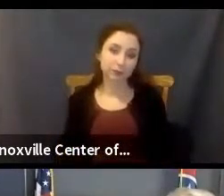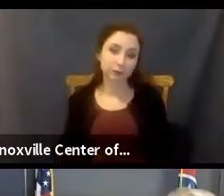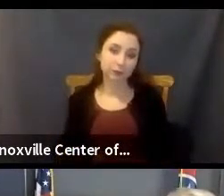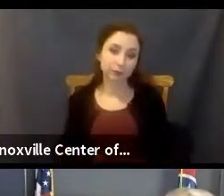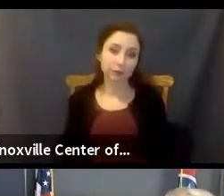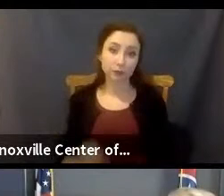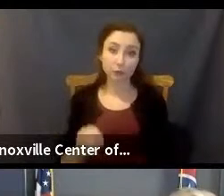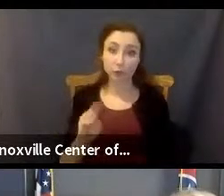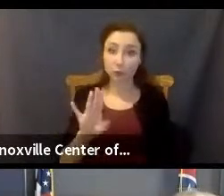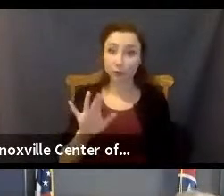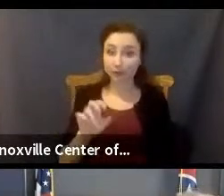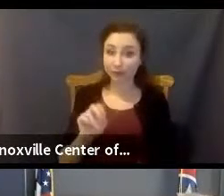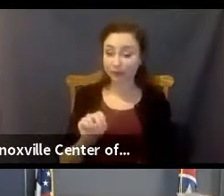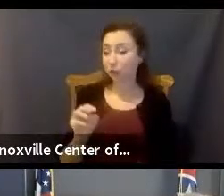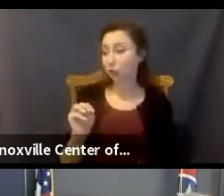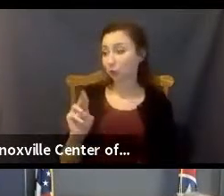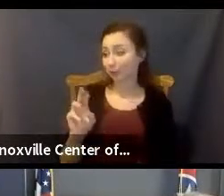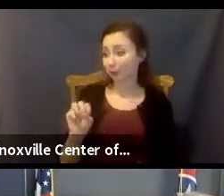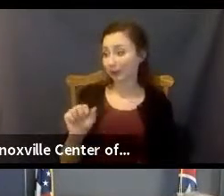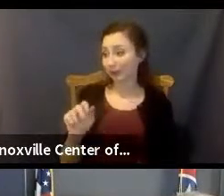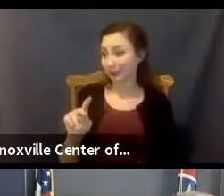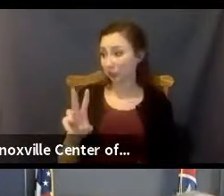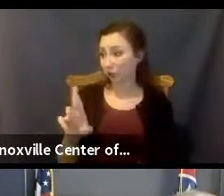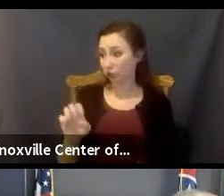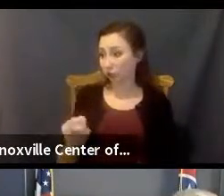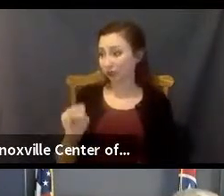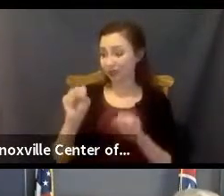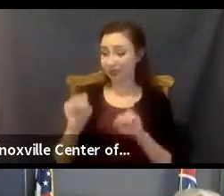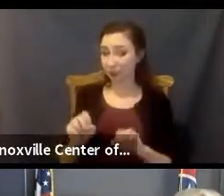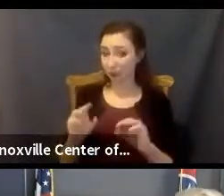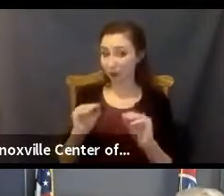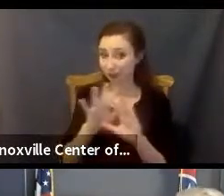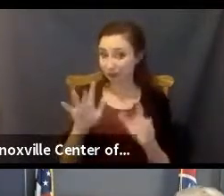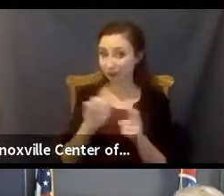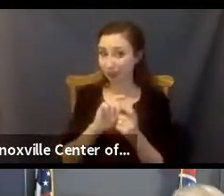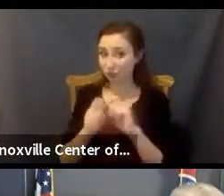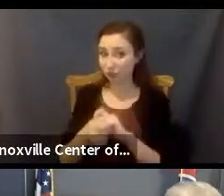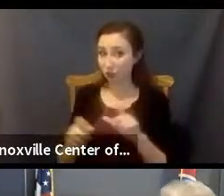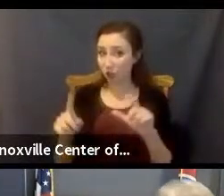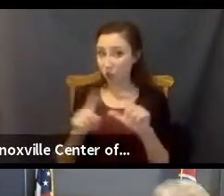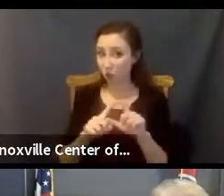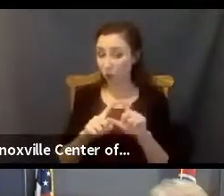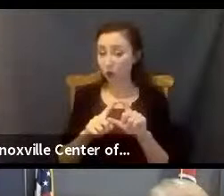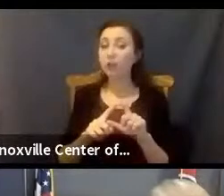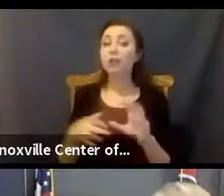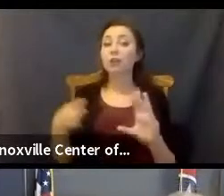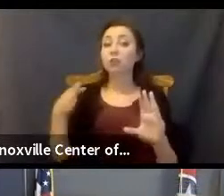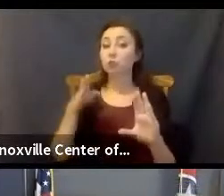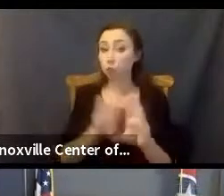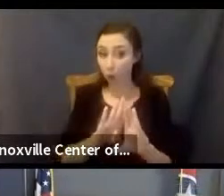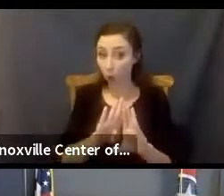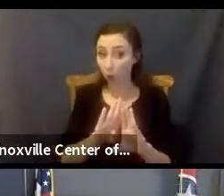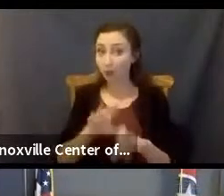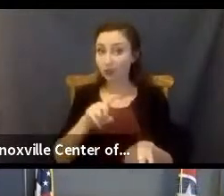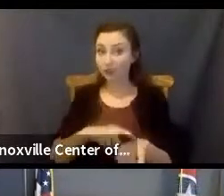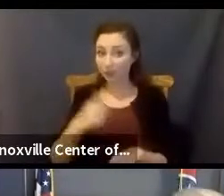Mr. Sanders, to make things clear, should we change the word at 10 p.m. to close?